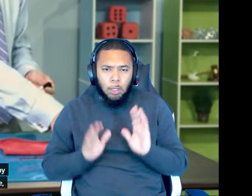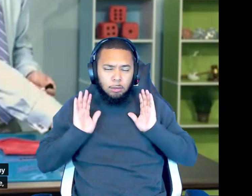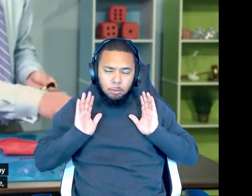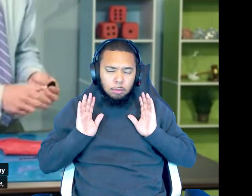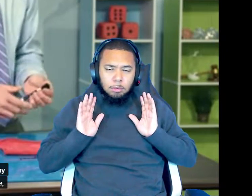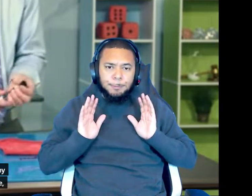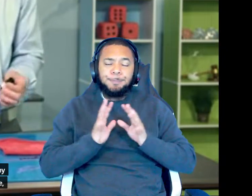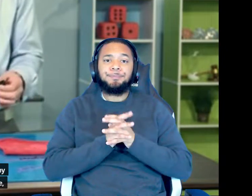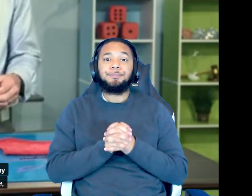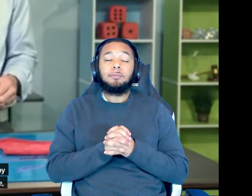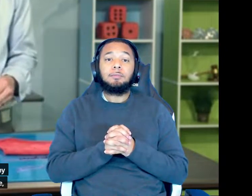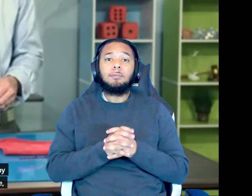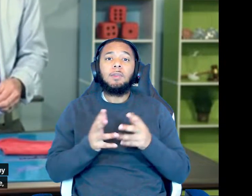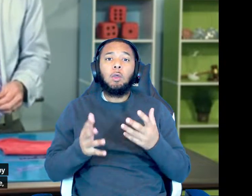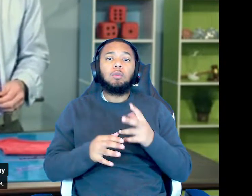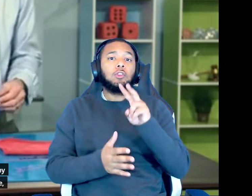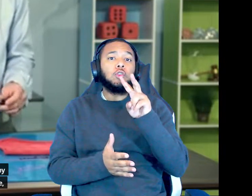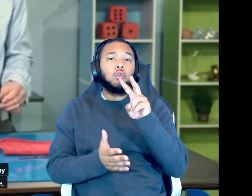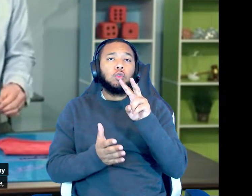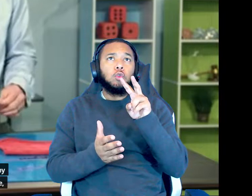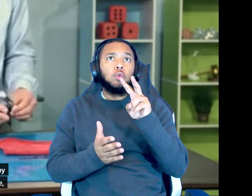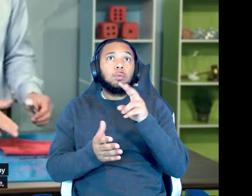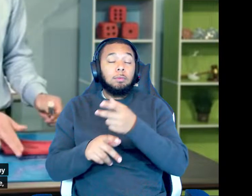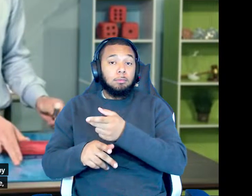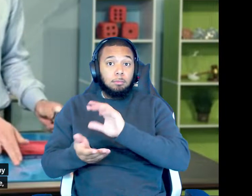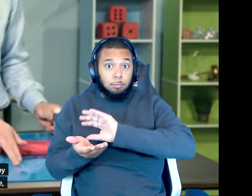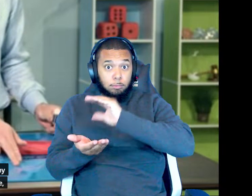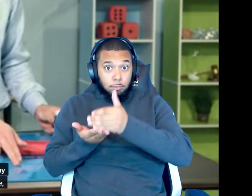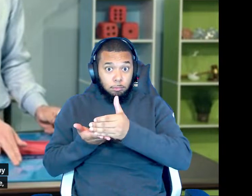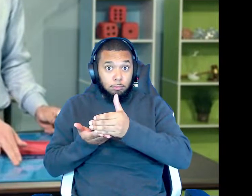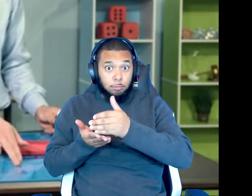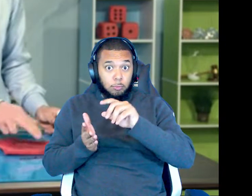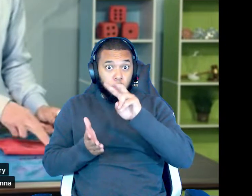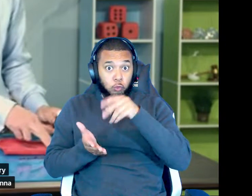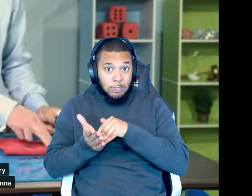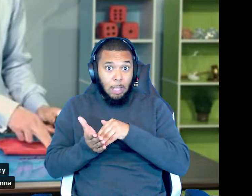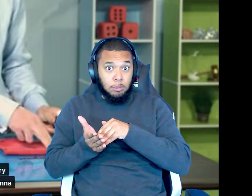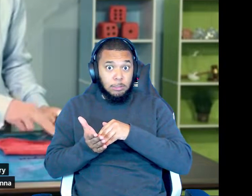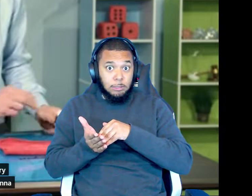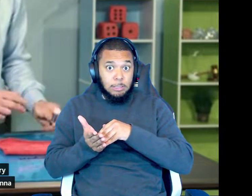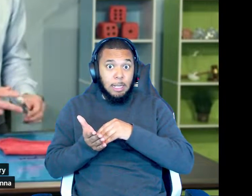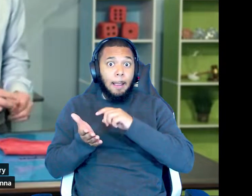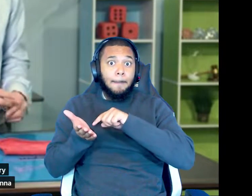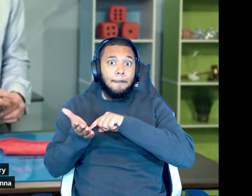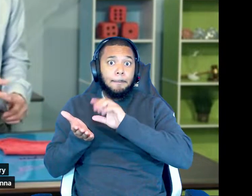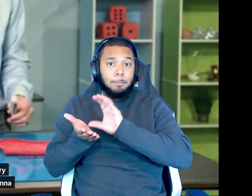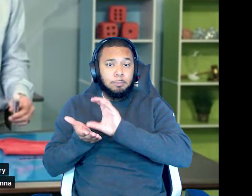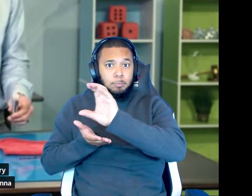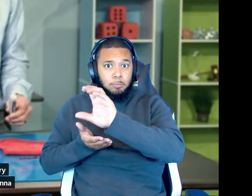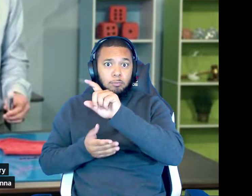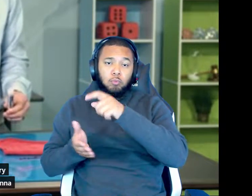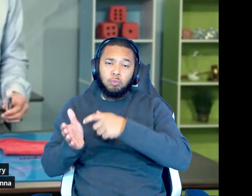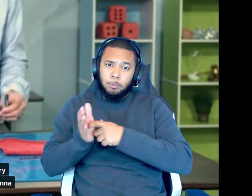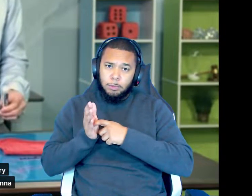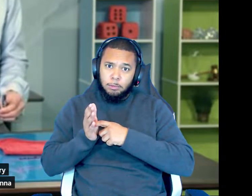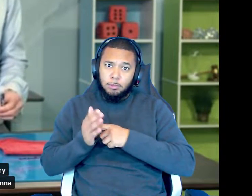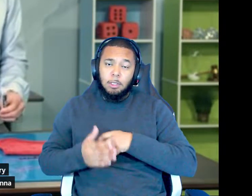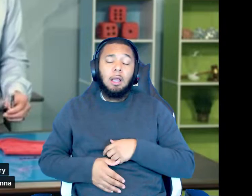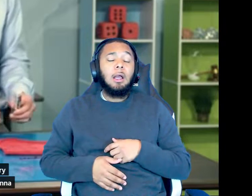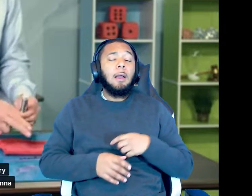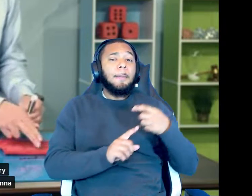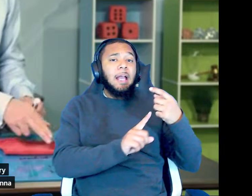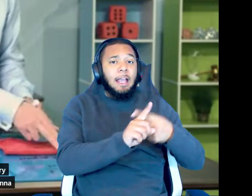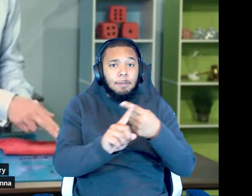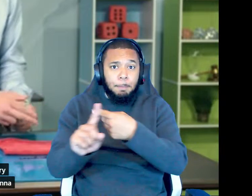So $2,000 is how much we owe. And we're going to pay $66 back every single